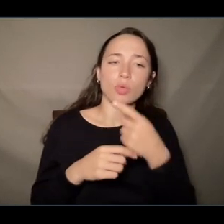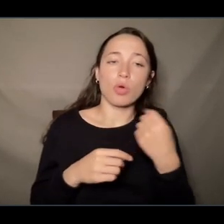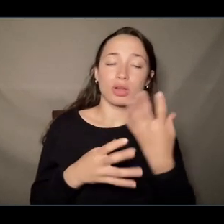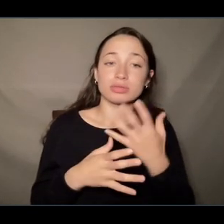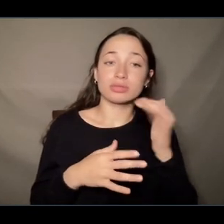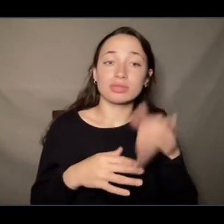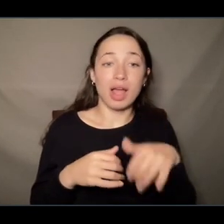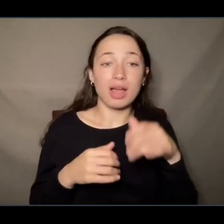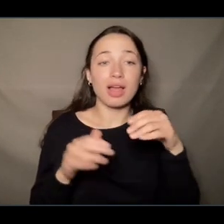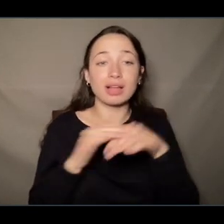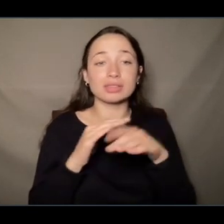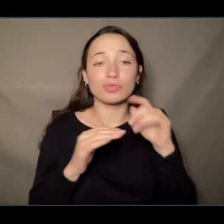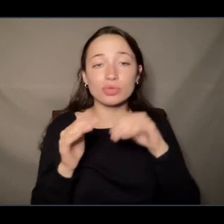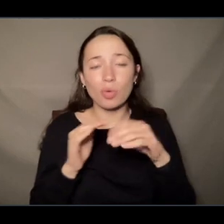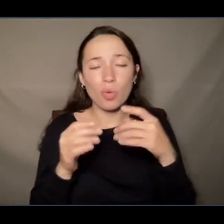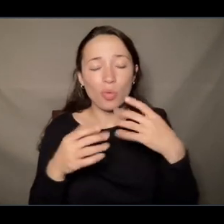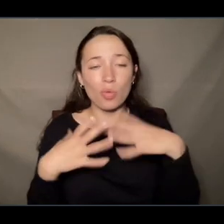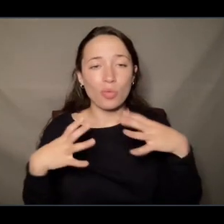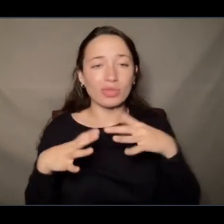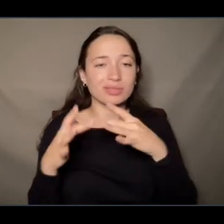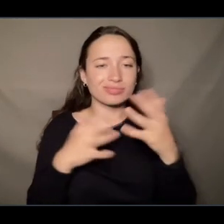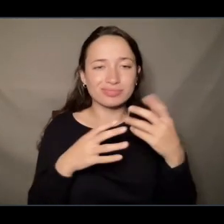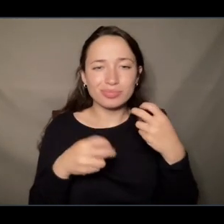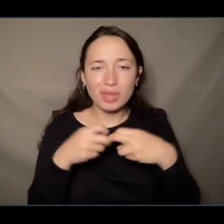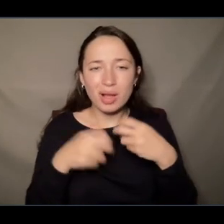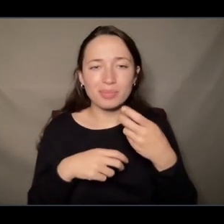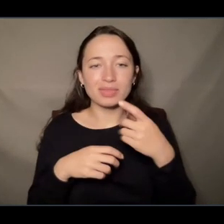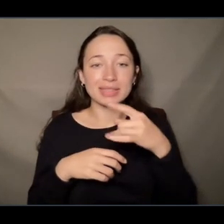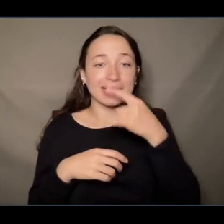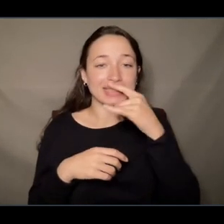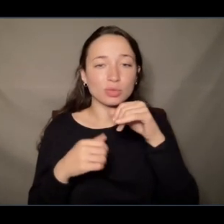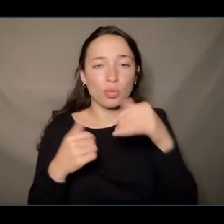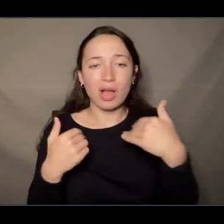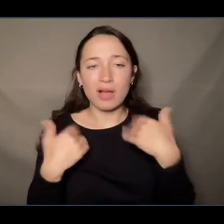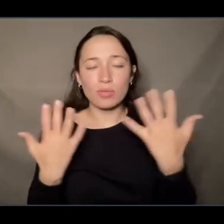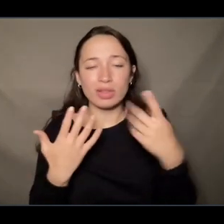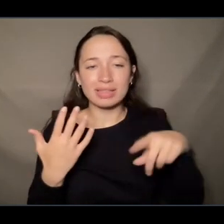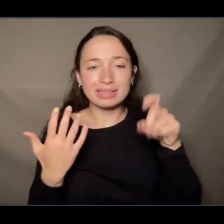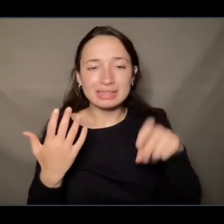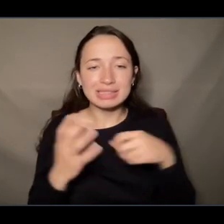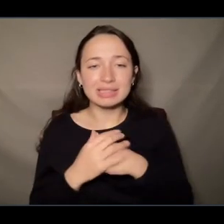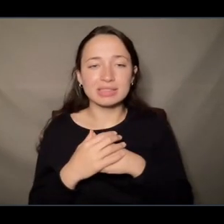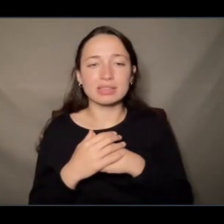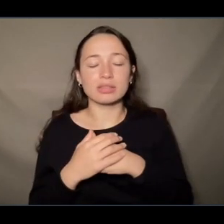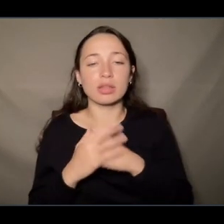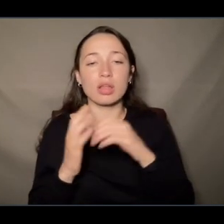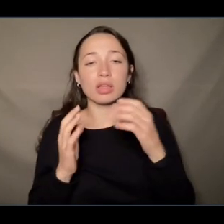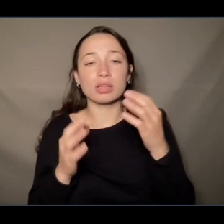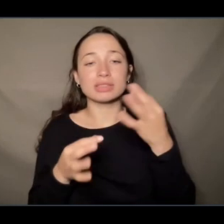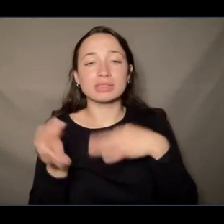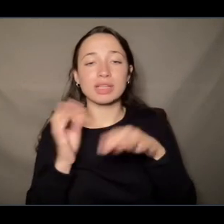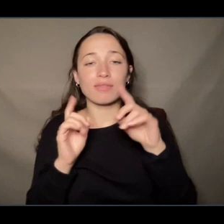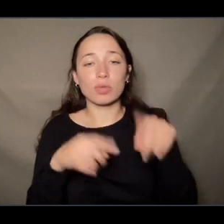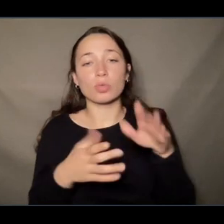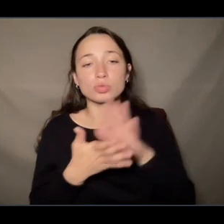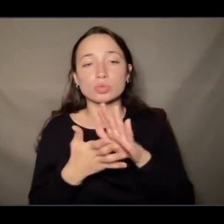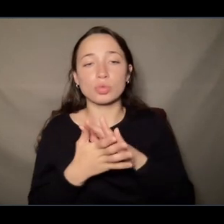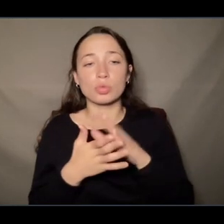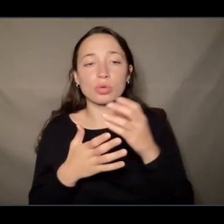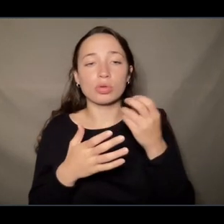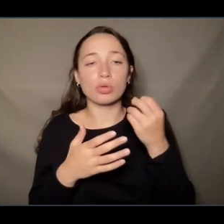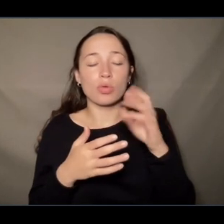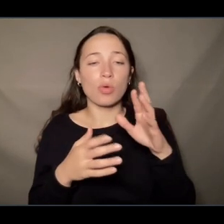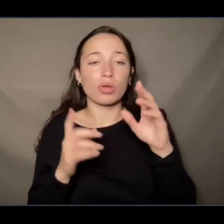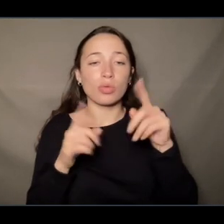clothing and basic necessities was a problem, that kids just did not have what they need. And rather than go to school and be